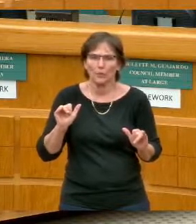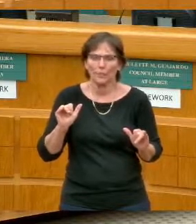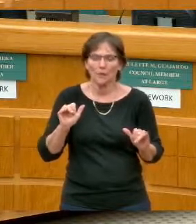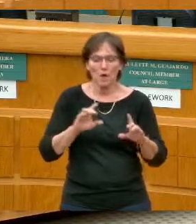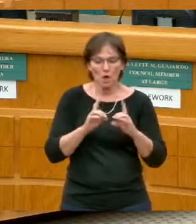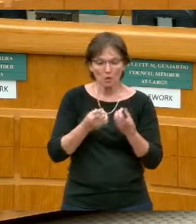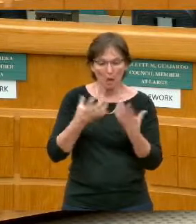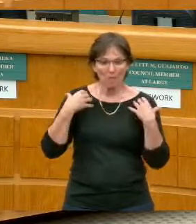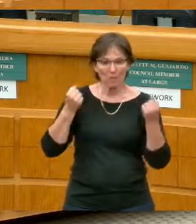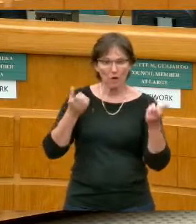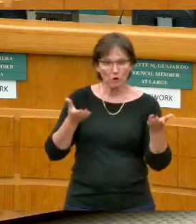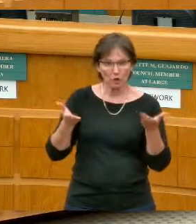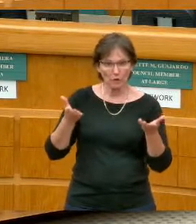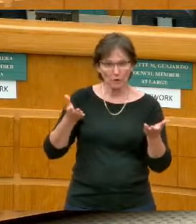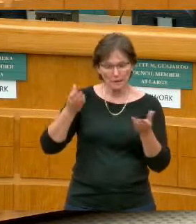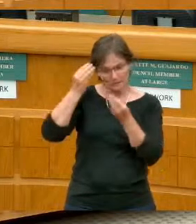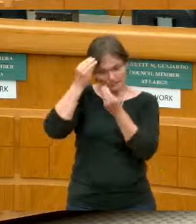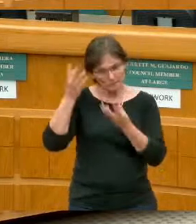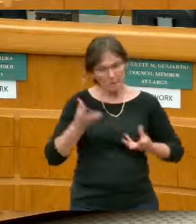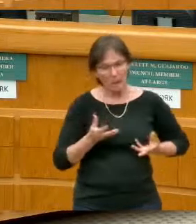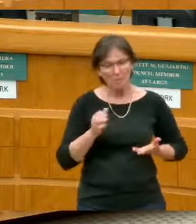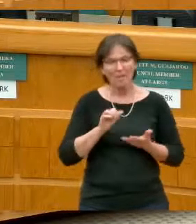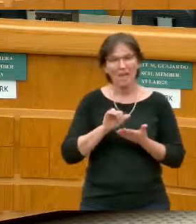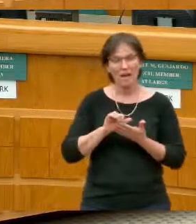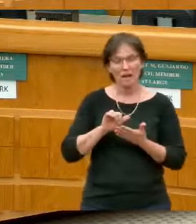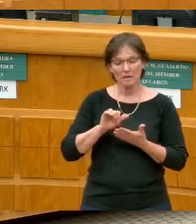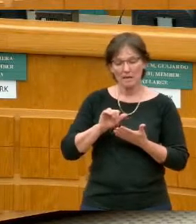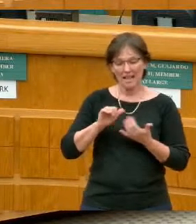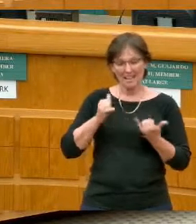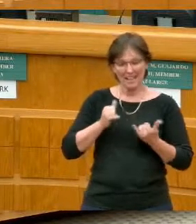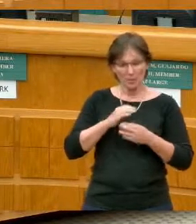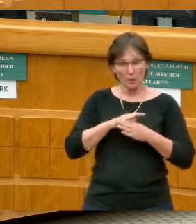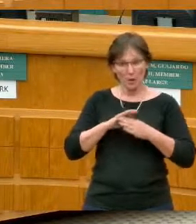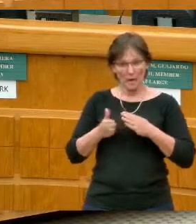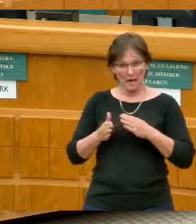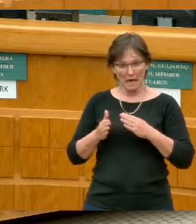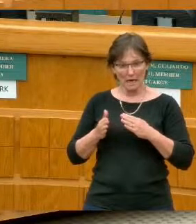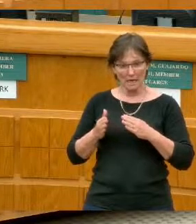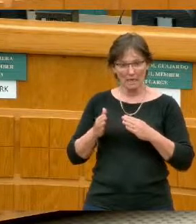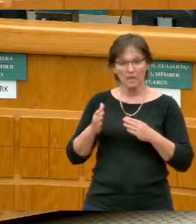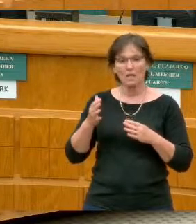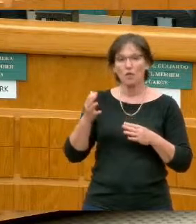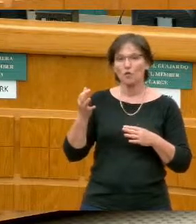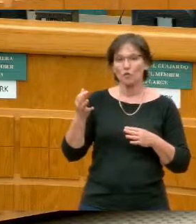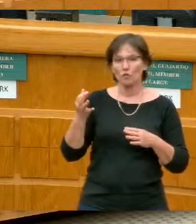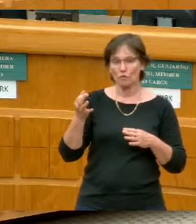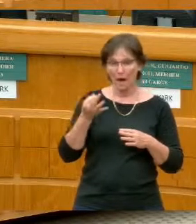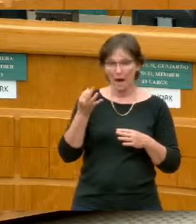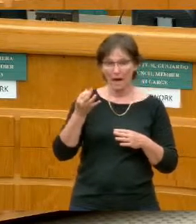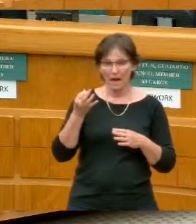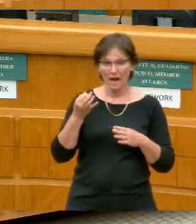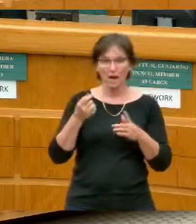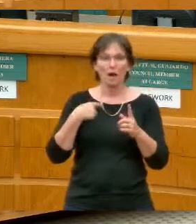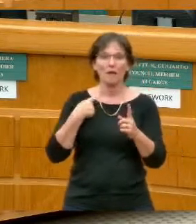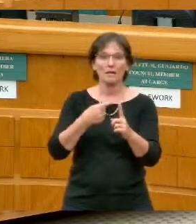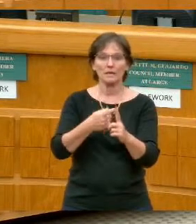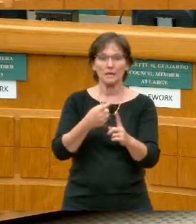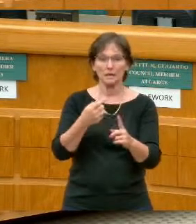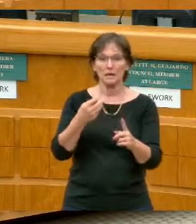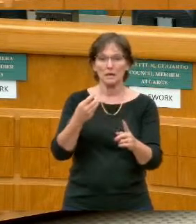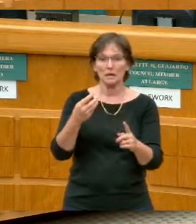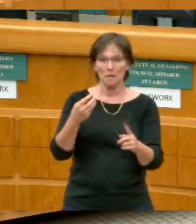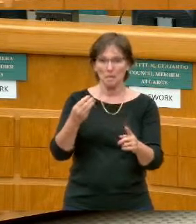this weekend, beginning Friday, September 25th to Monday, September 28th, over